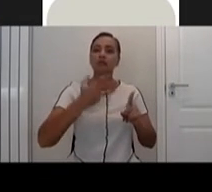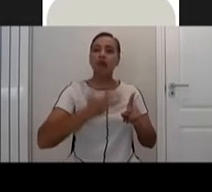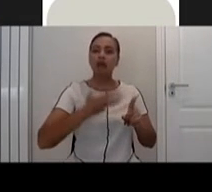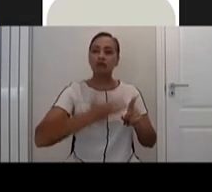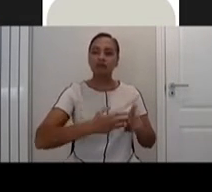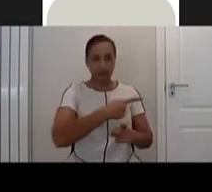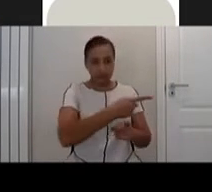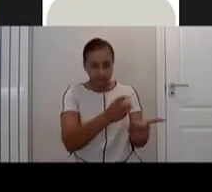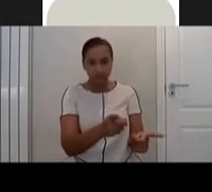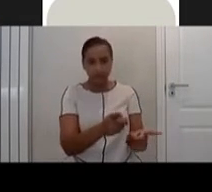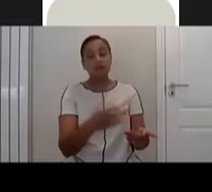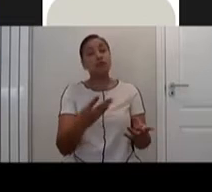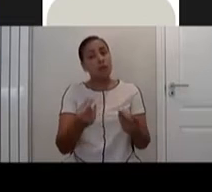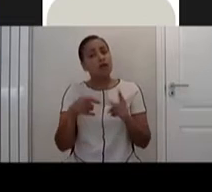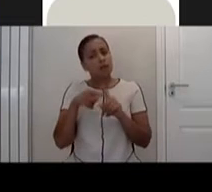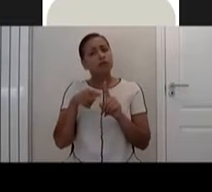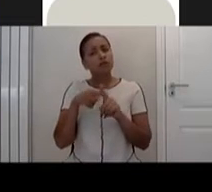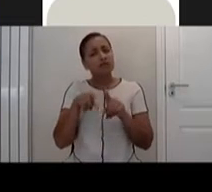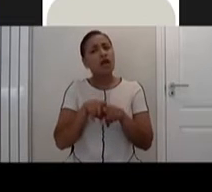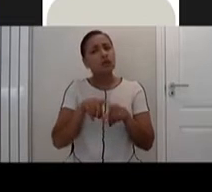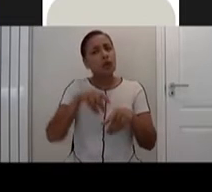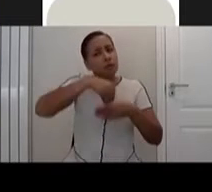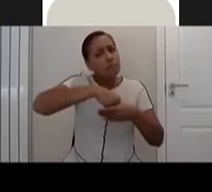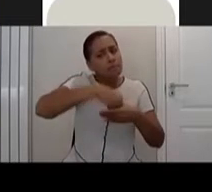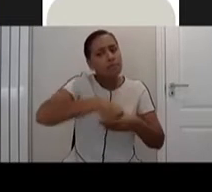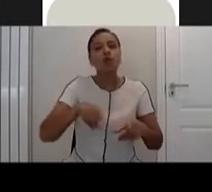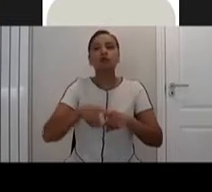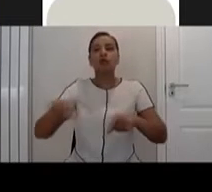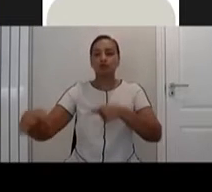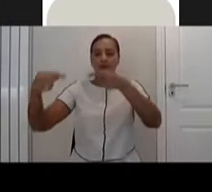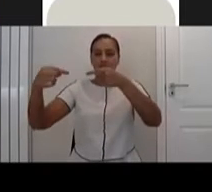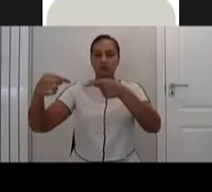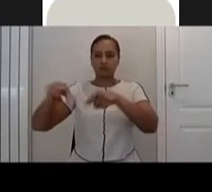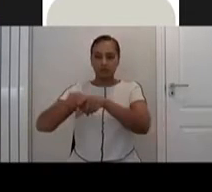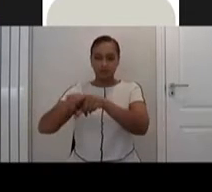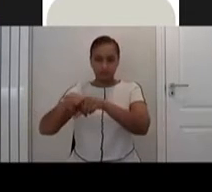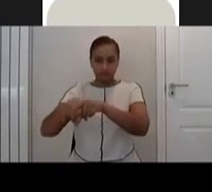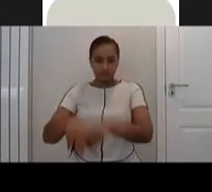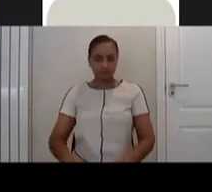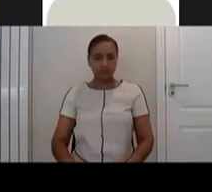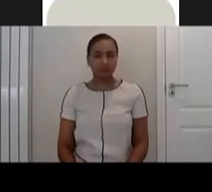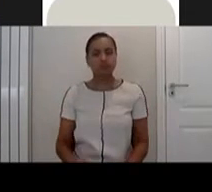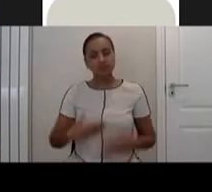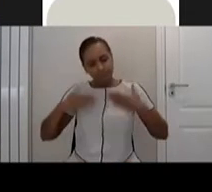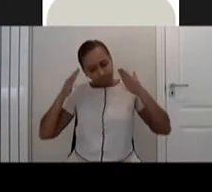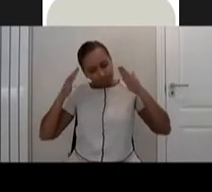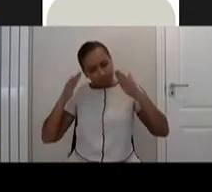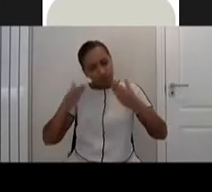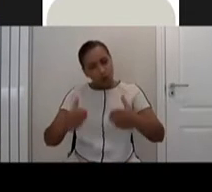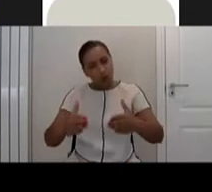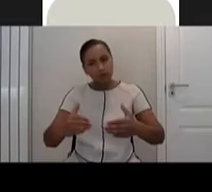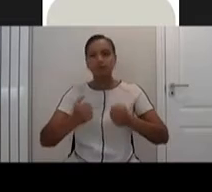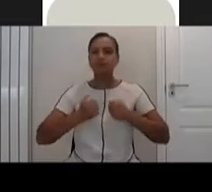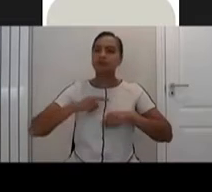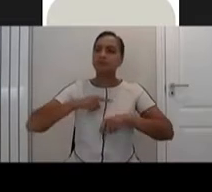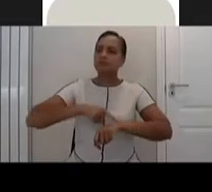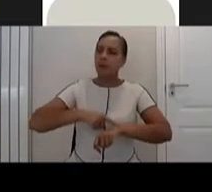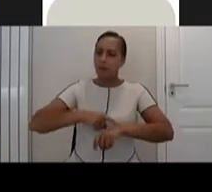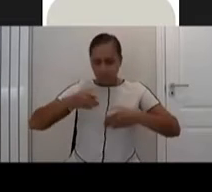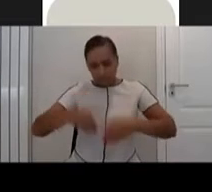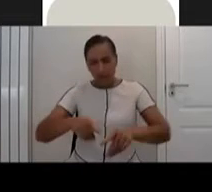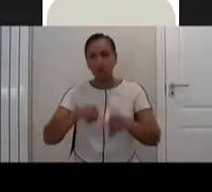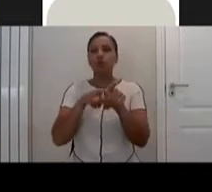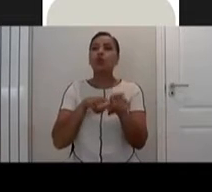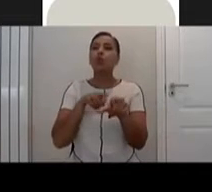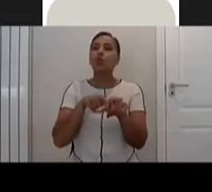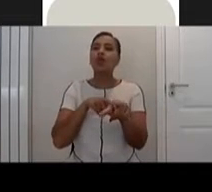and some positives, as well as obviously the challenges. And we've been focusing as well some of our time and effort around young